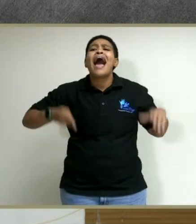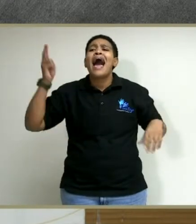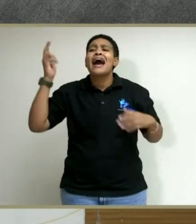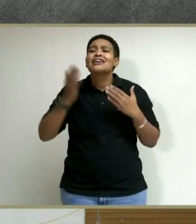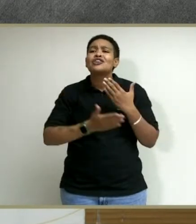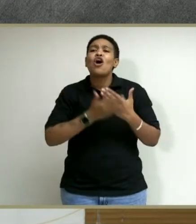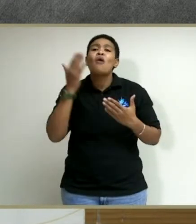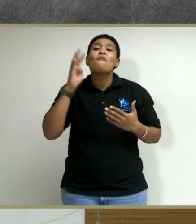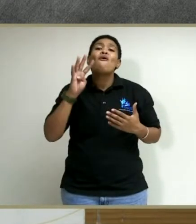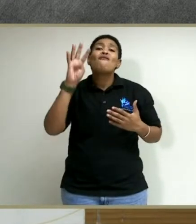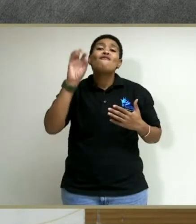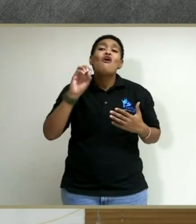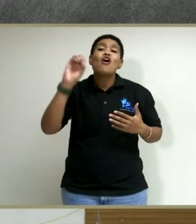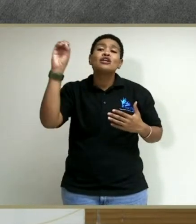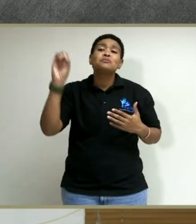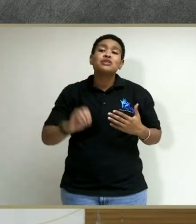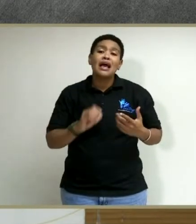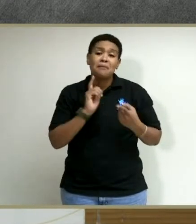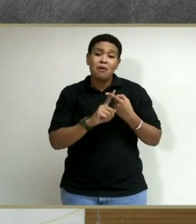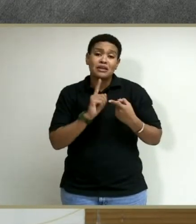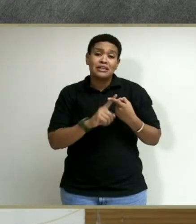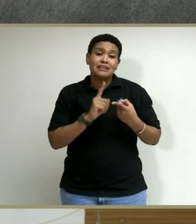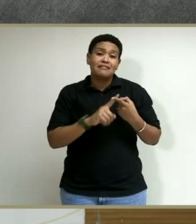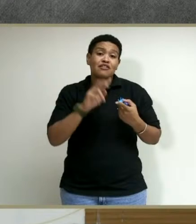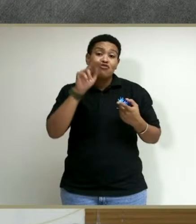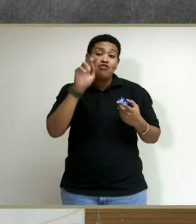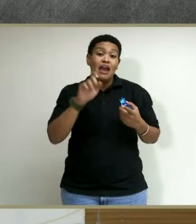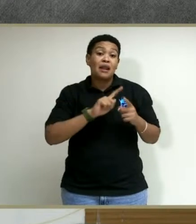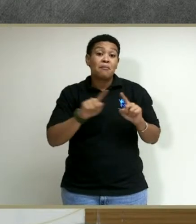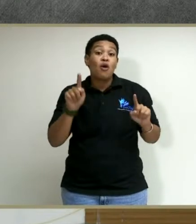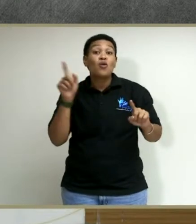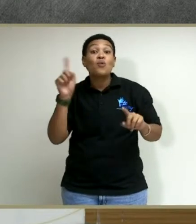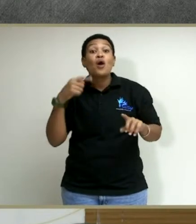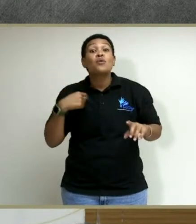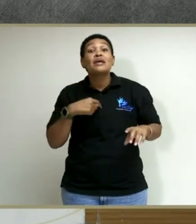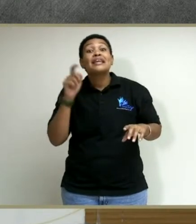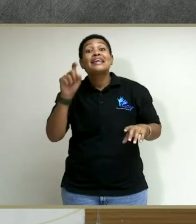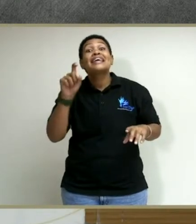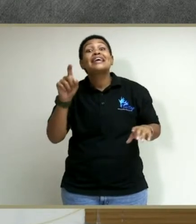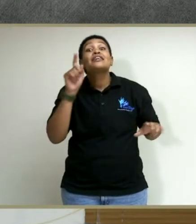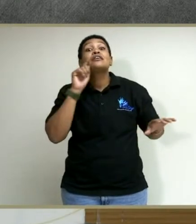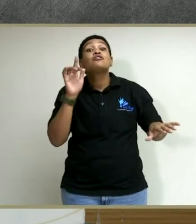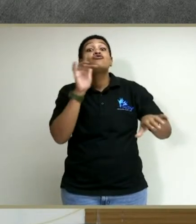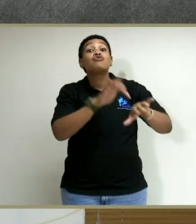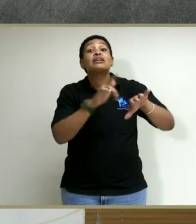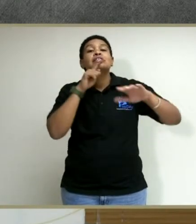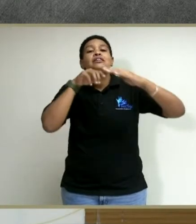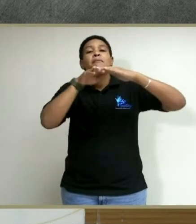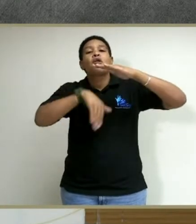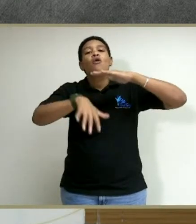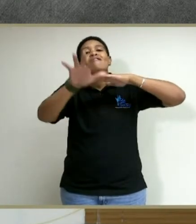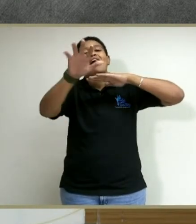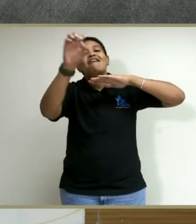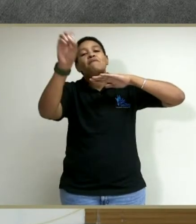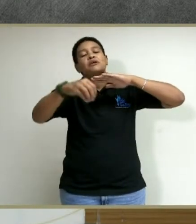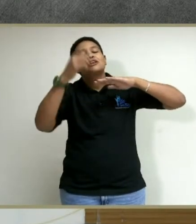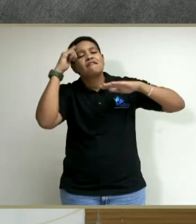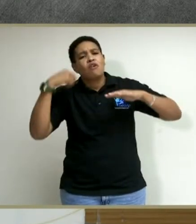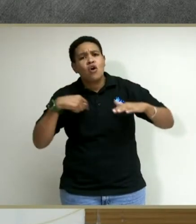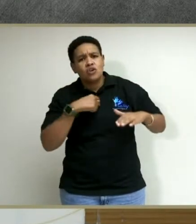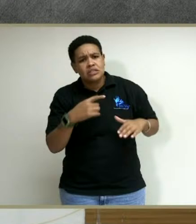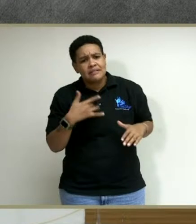almost 40% positivity rate. However, where we need to get to is below 5% for us to